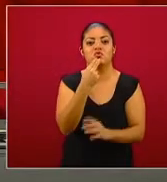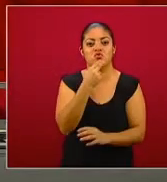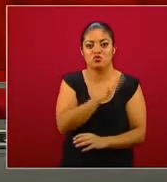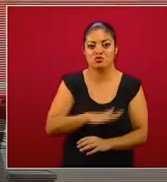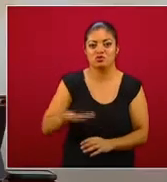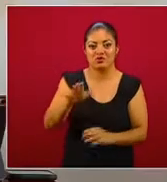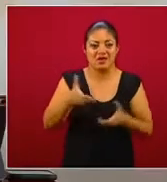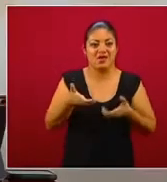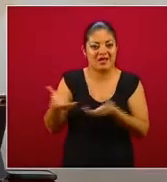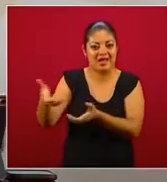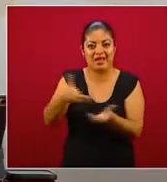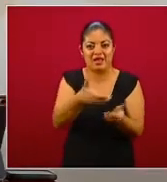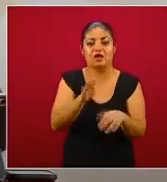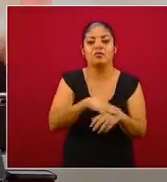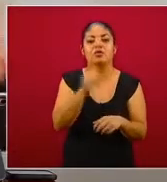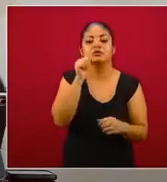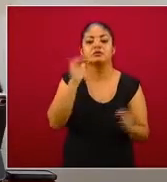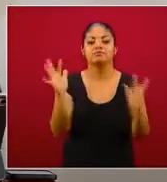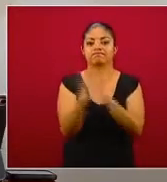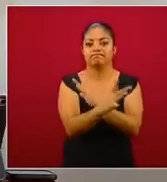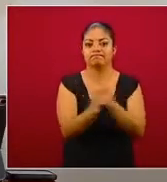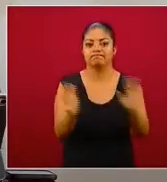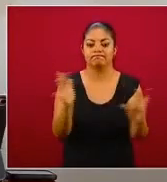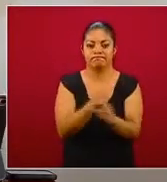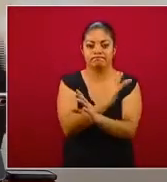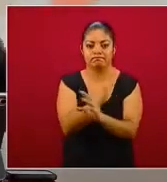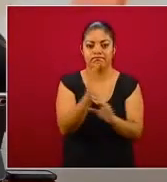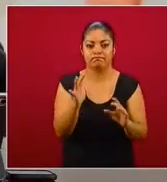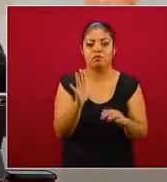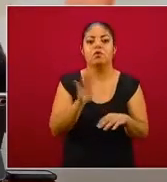Culiacán, Villahermosa, Tijuana.